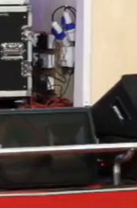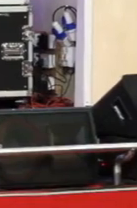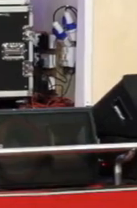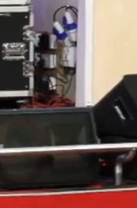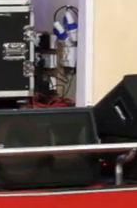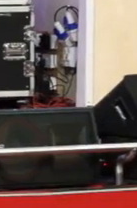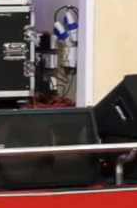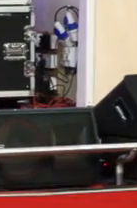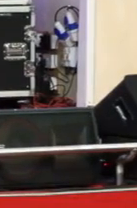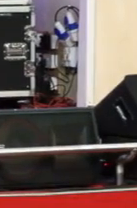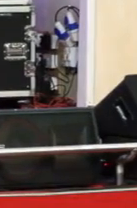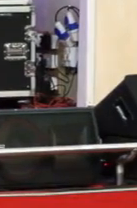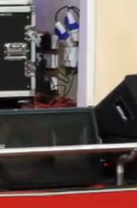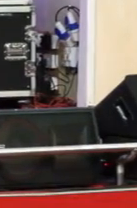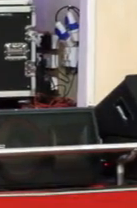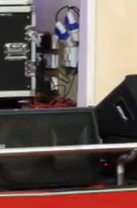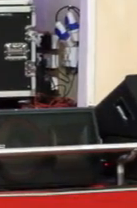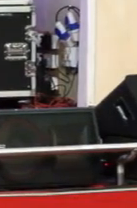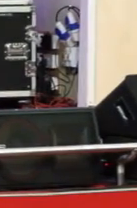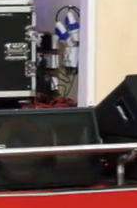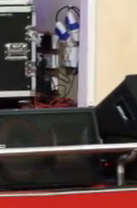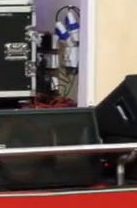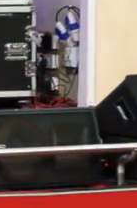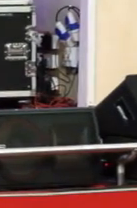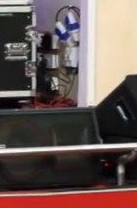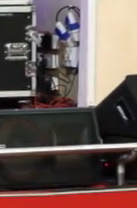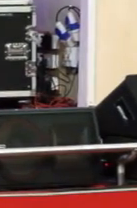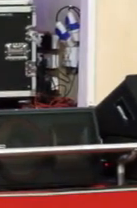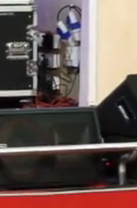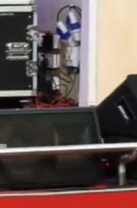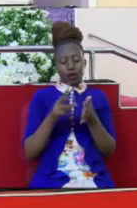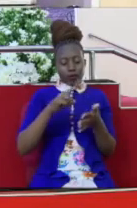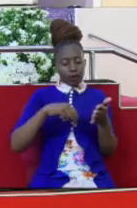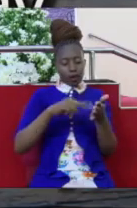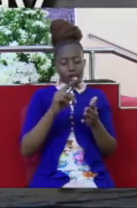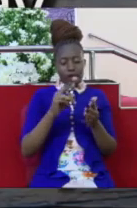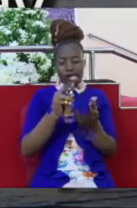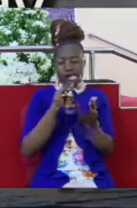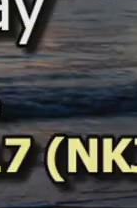your times of trouble. Let's read this together.